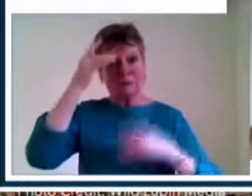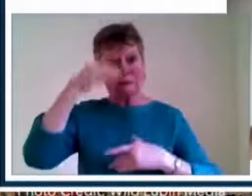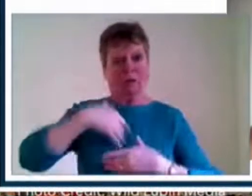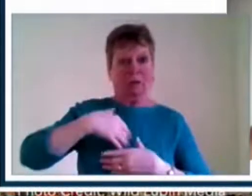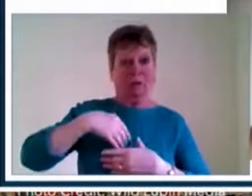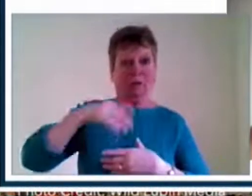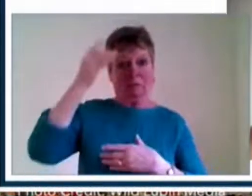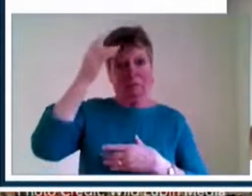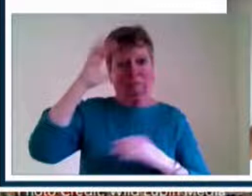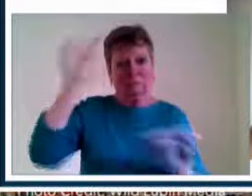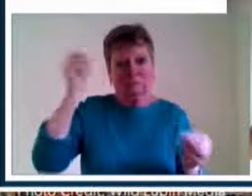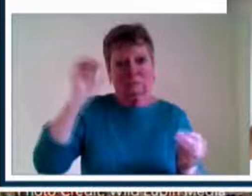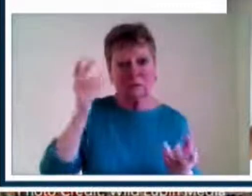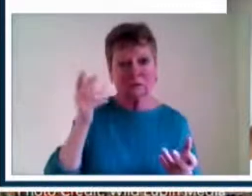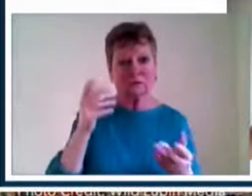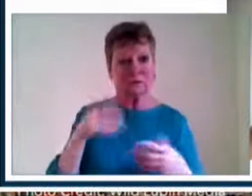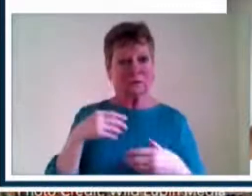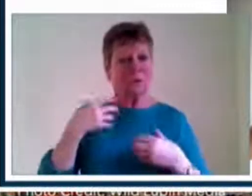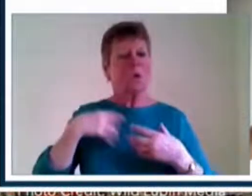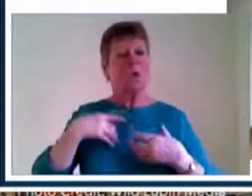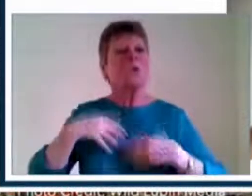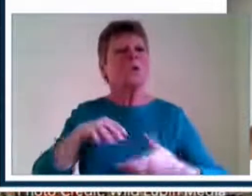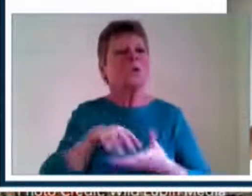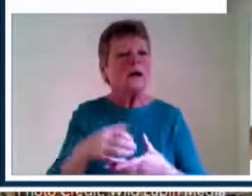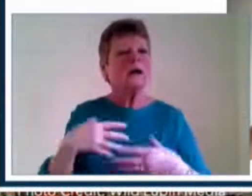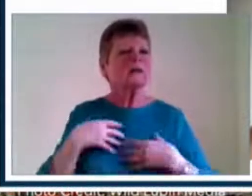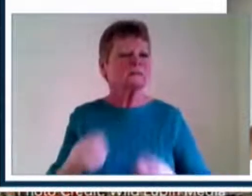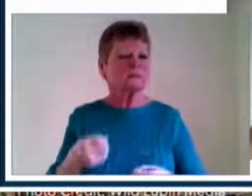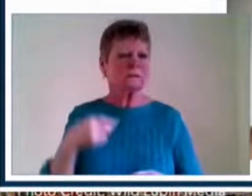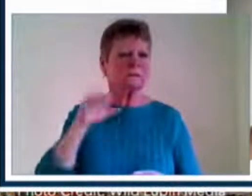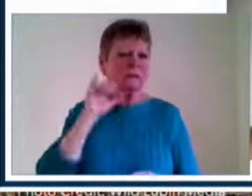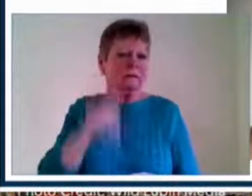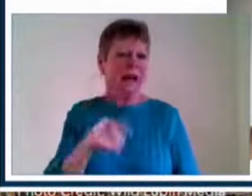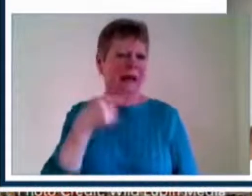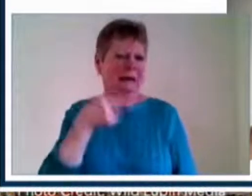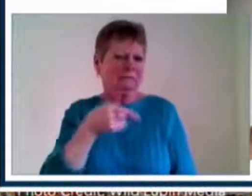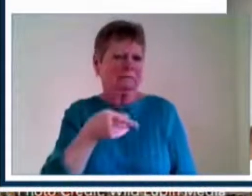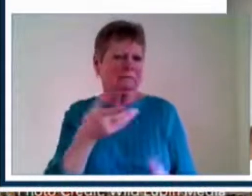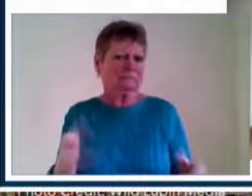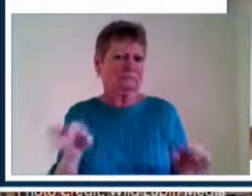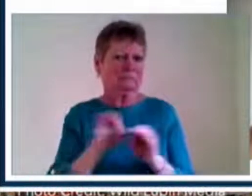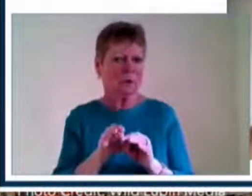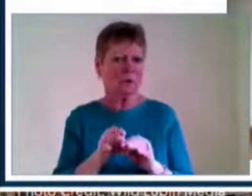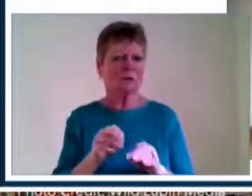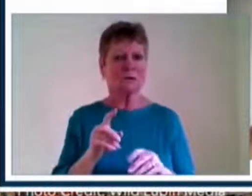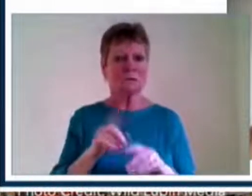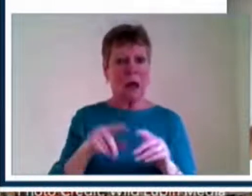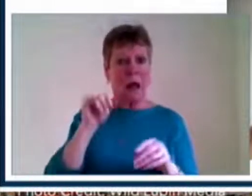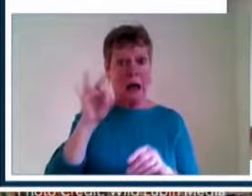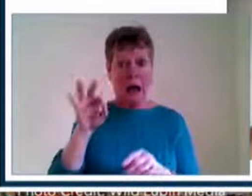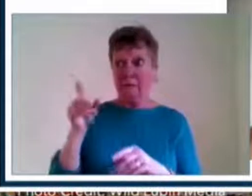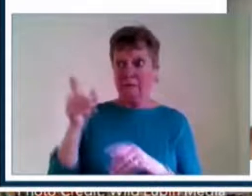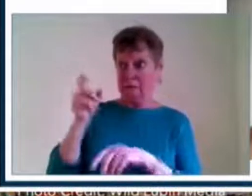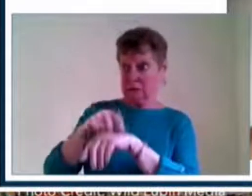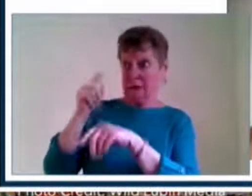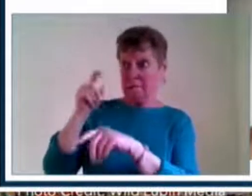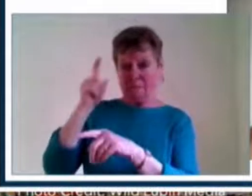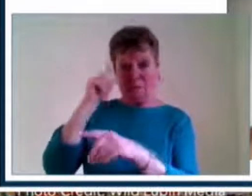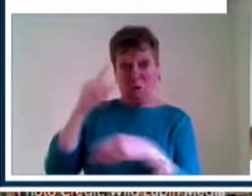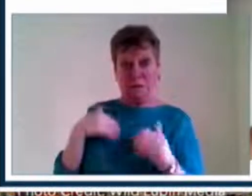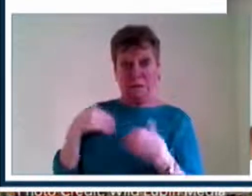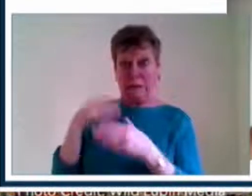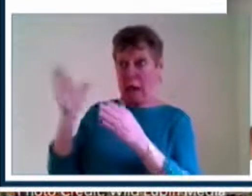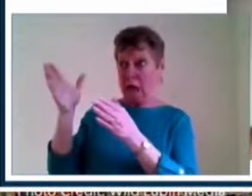people 18 plus for boosters, and we're doing that. If that changes for the younger age groups, we will follow both